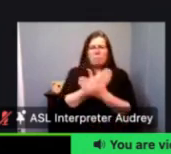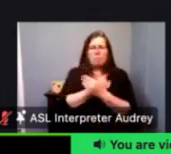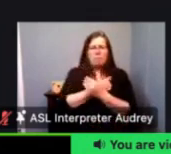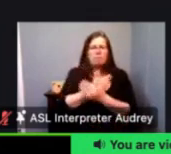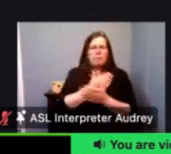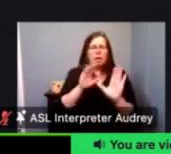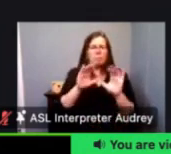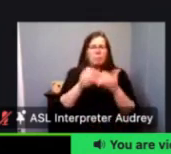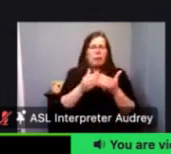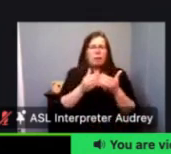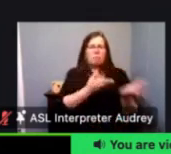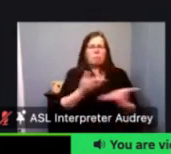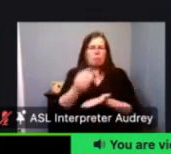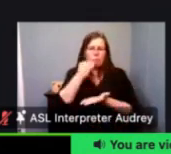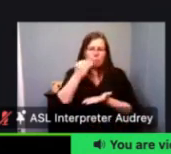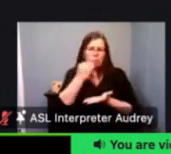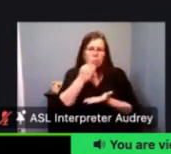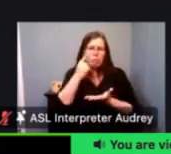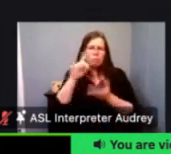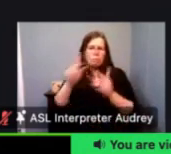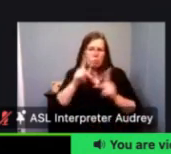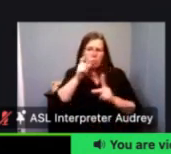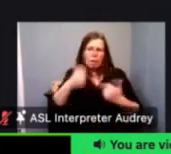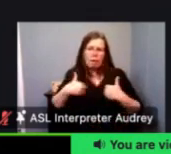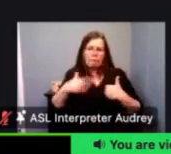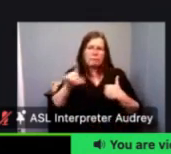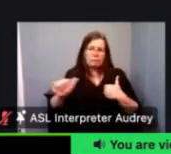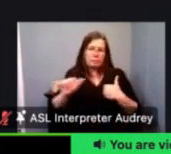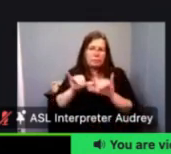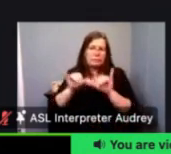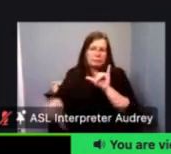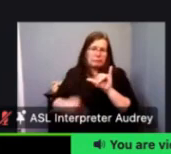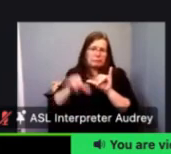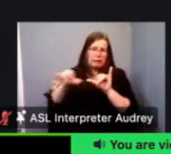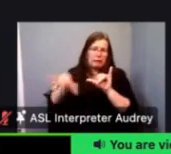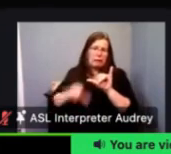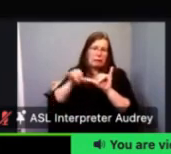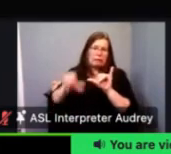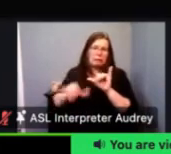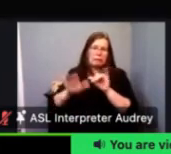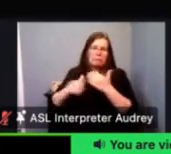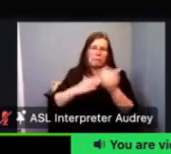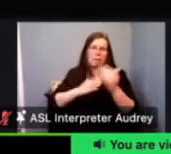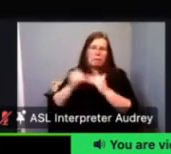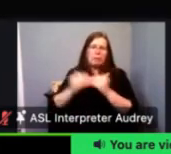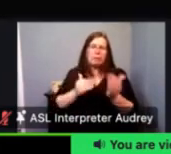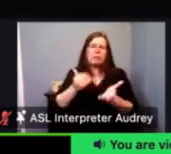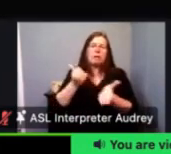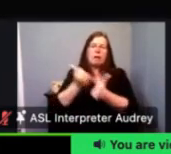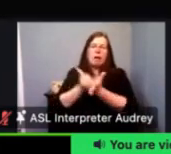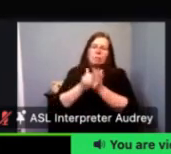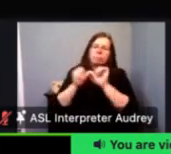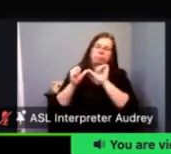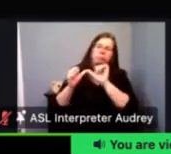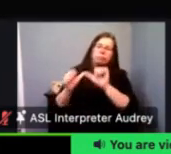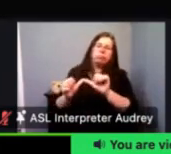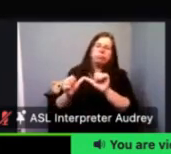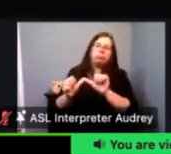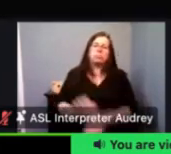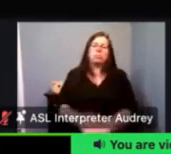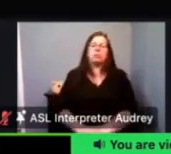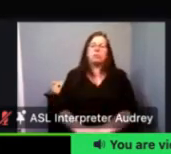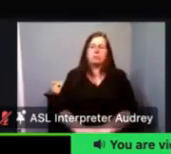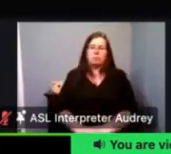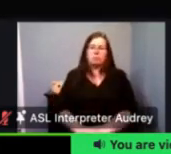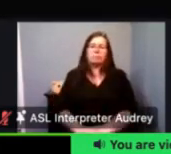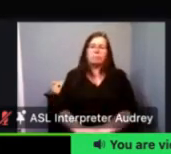in for the people with disabilities who were in the building, trying to help them sustain the movement.